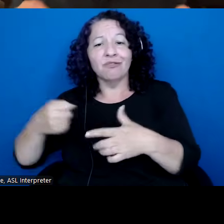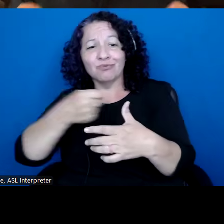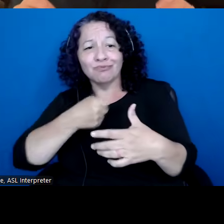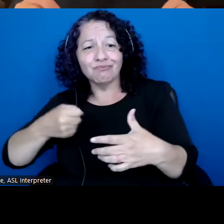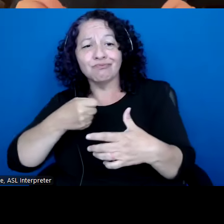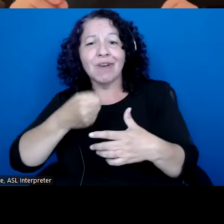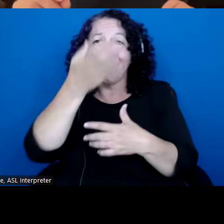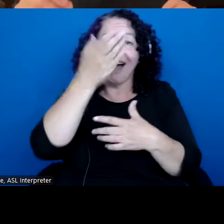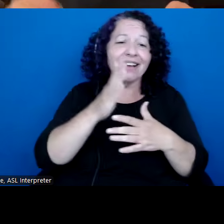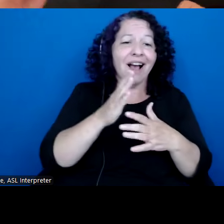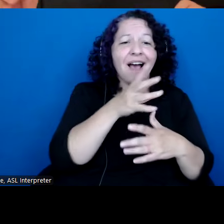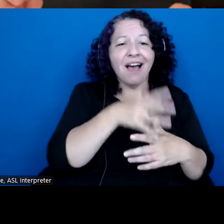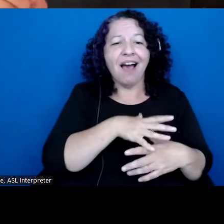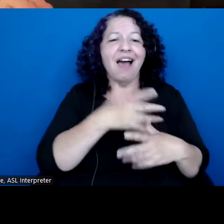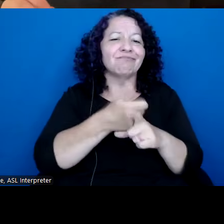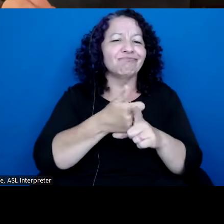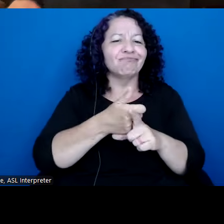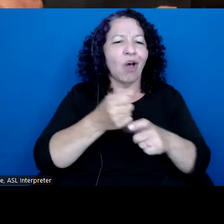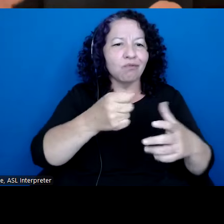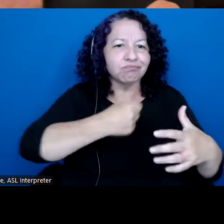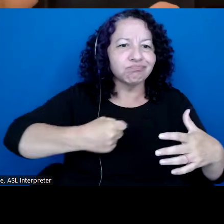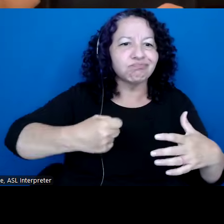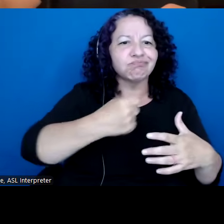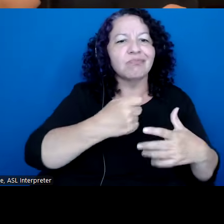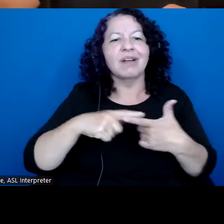pair of babbling pots, and an ill-fated tavern.